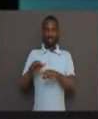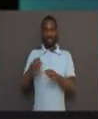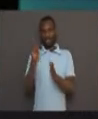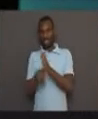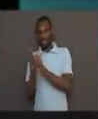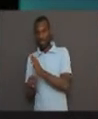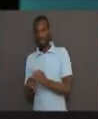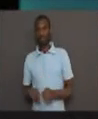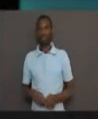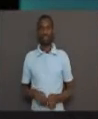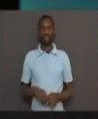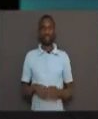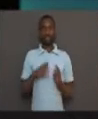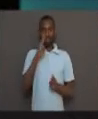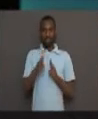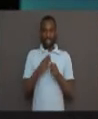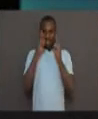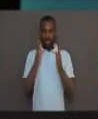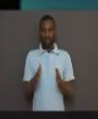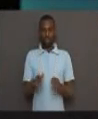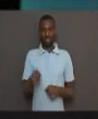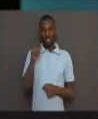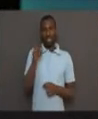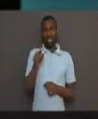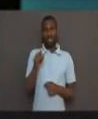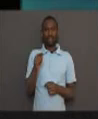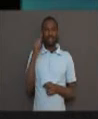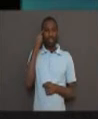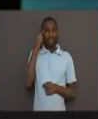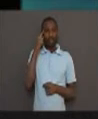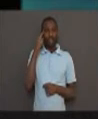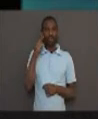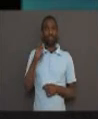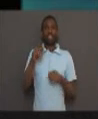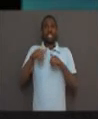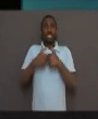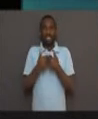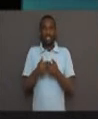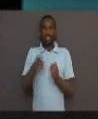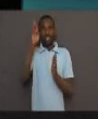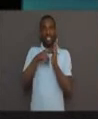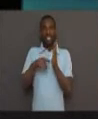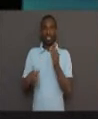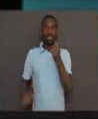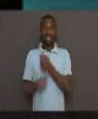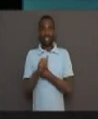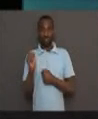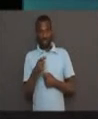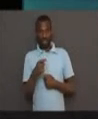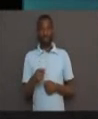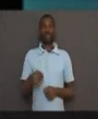Before scientists realized how dangerous radiation was,